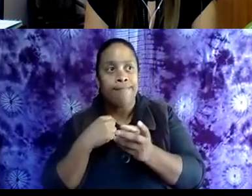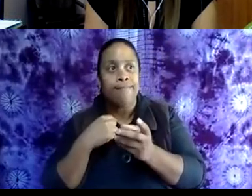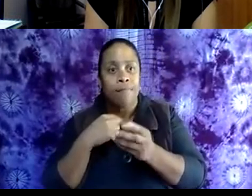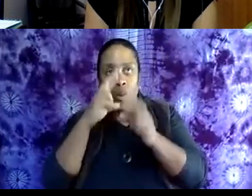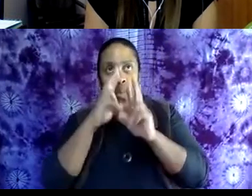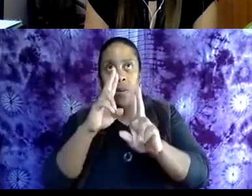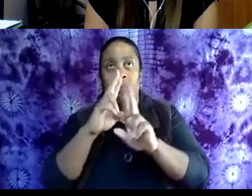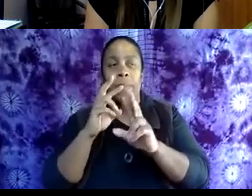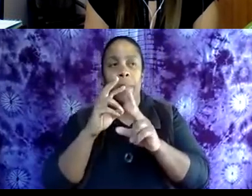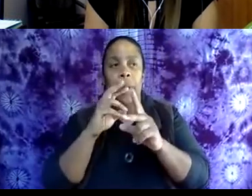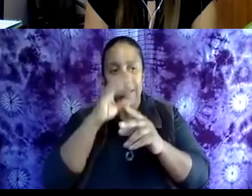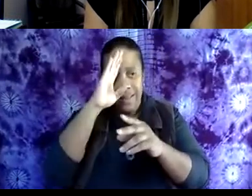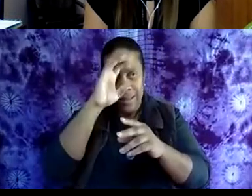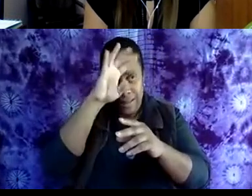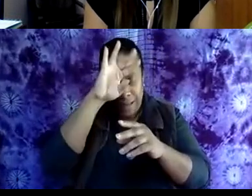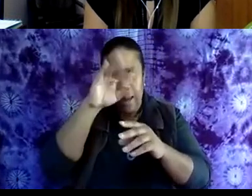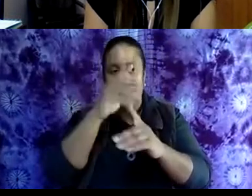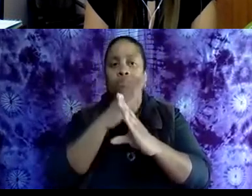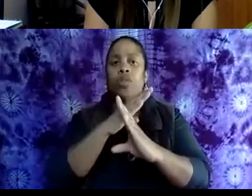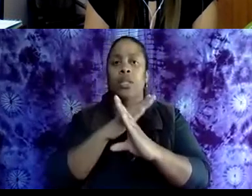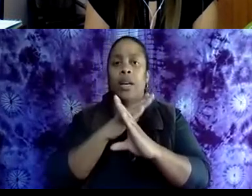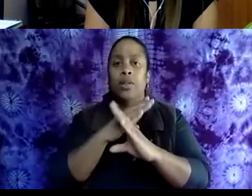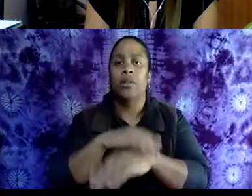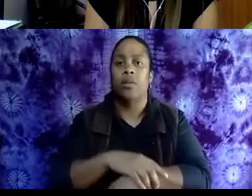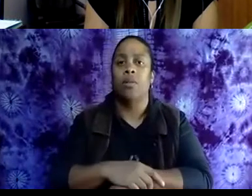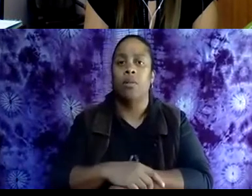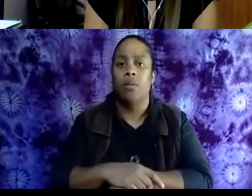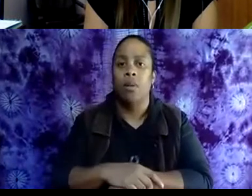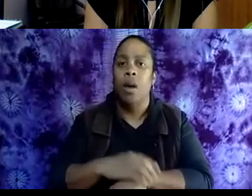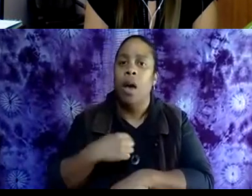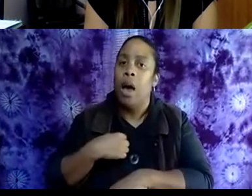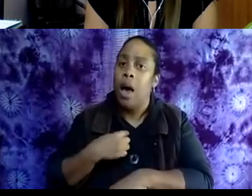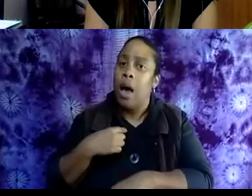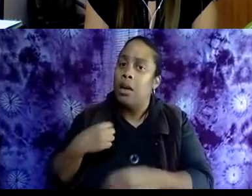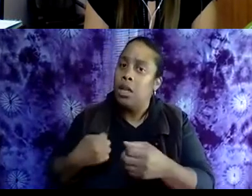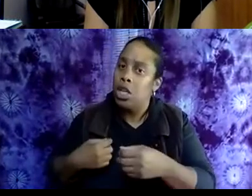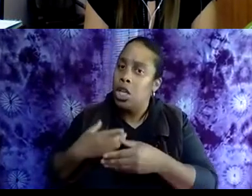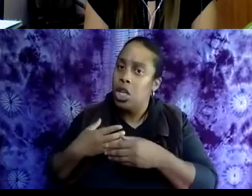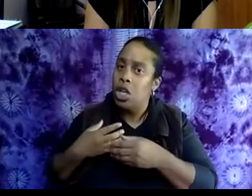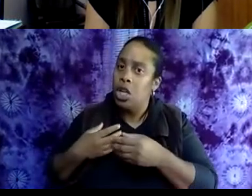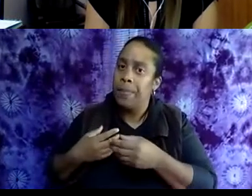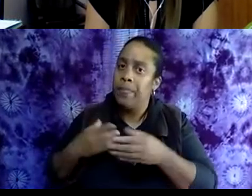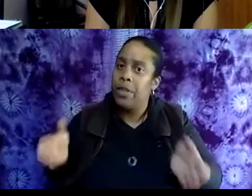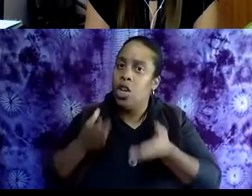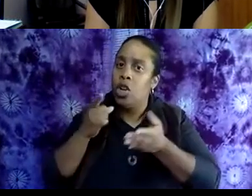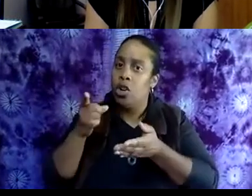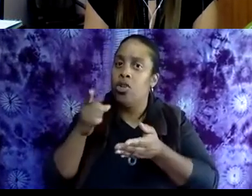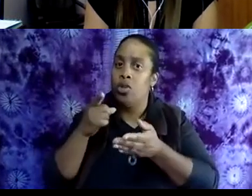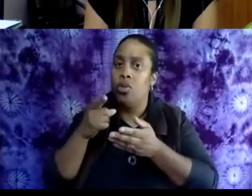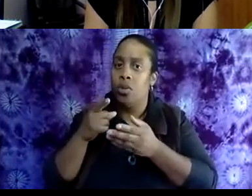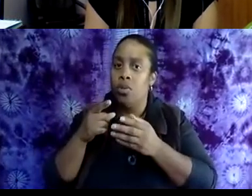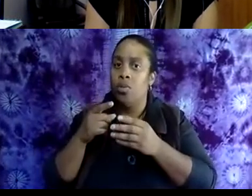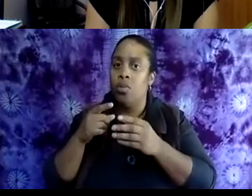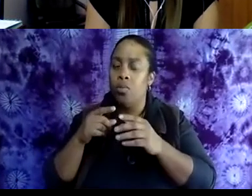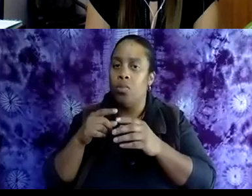great respect for your experience, and I urge you to take it seriously enough to where you take concrete steps. Okay, thank